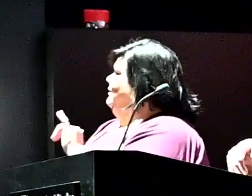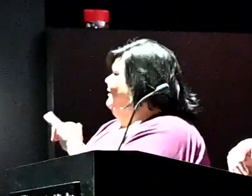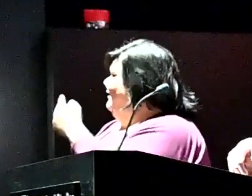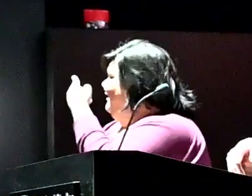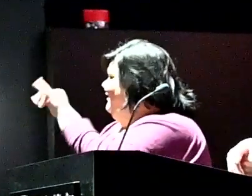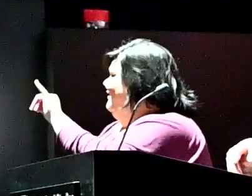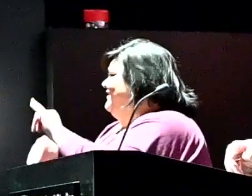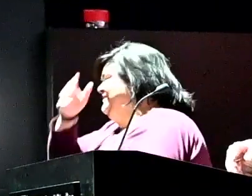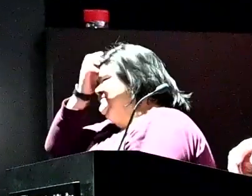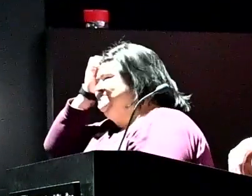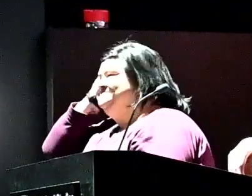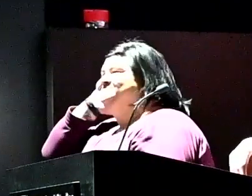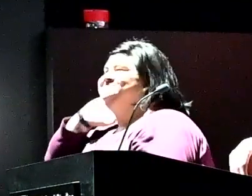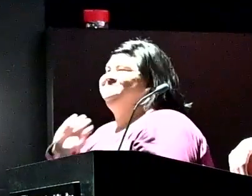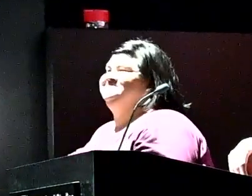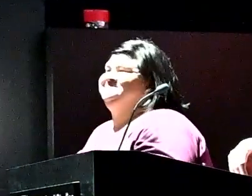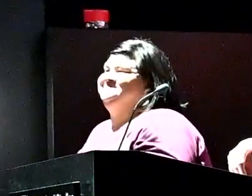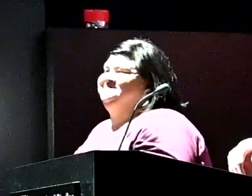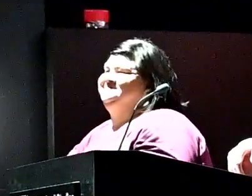hi.